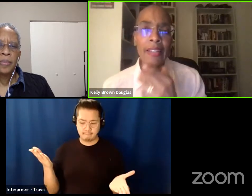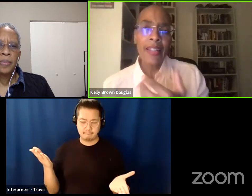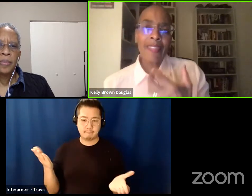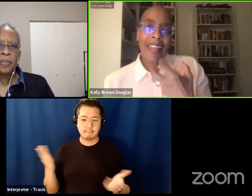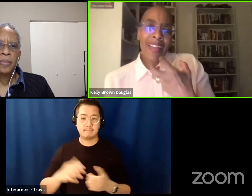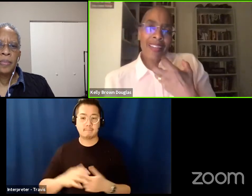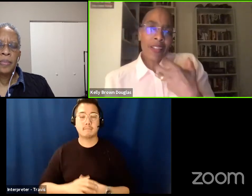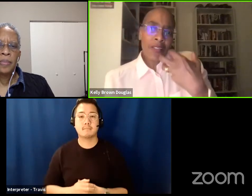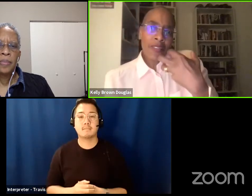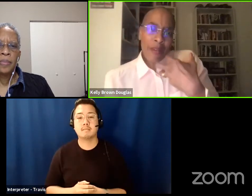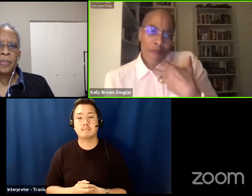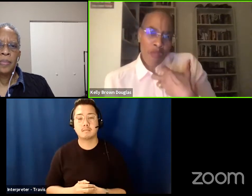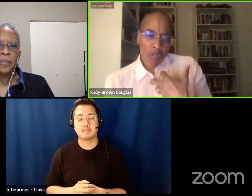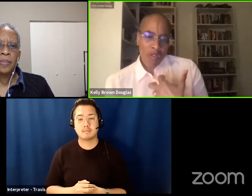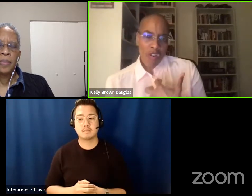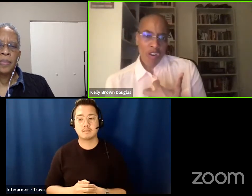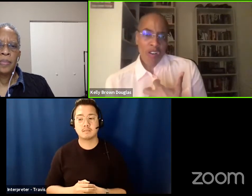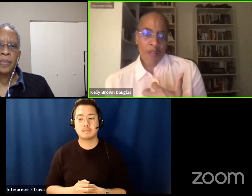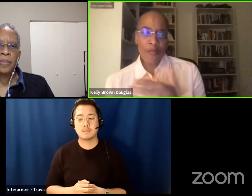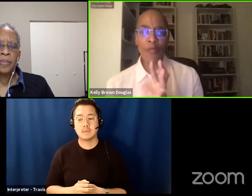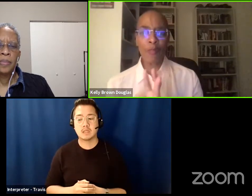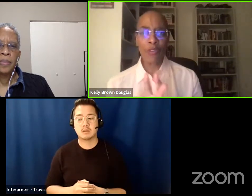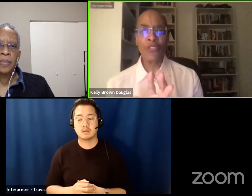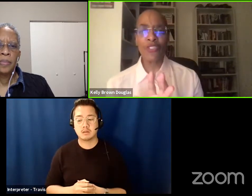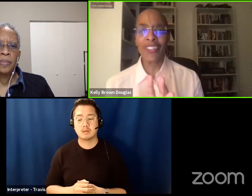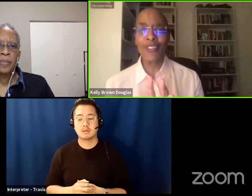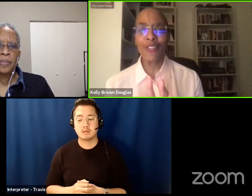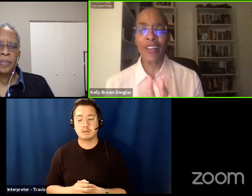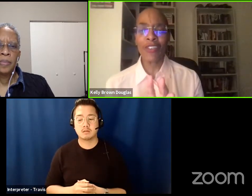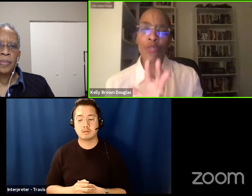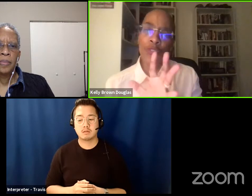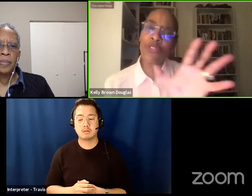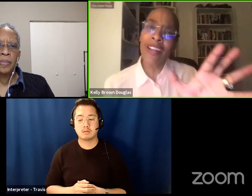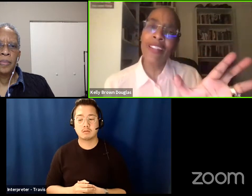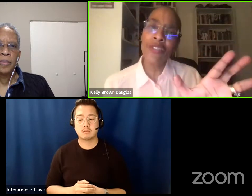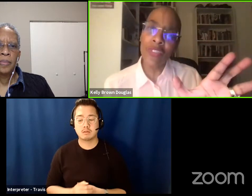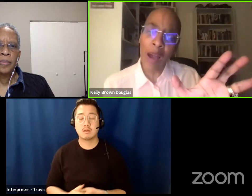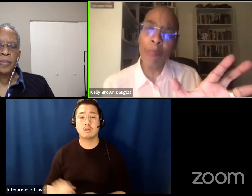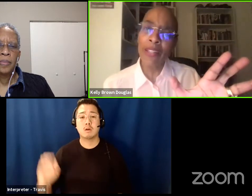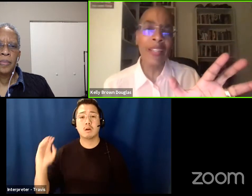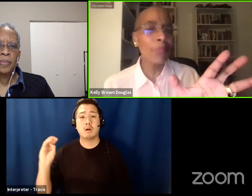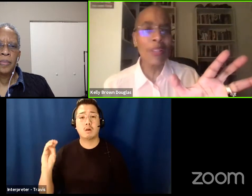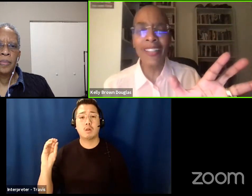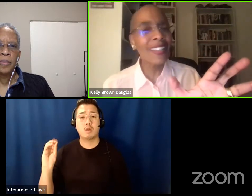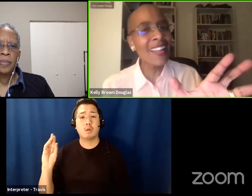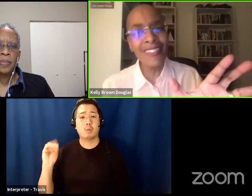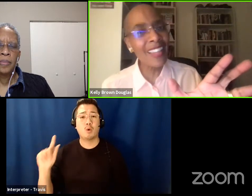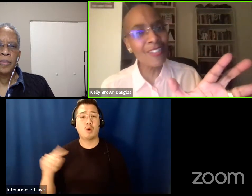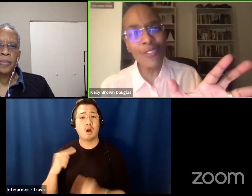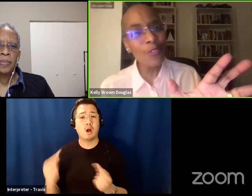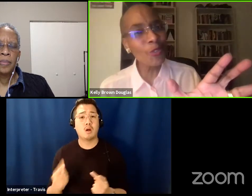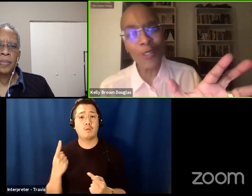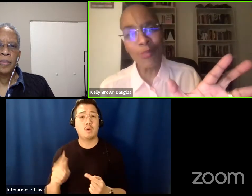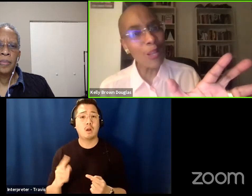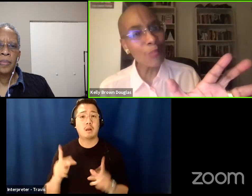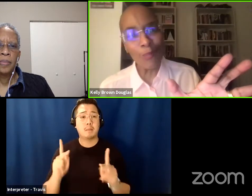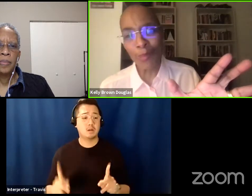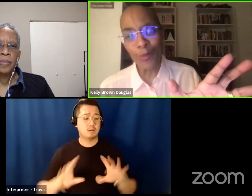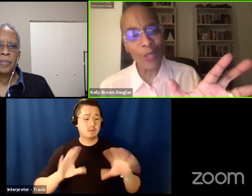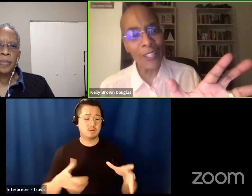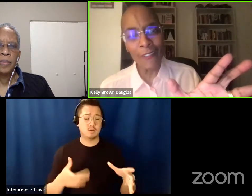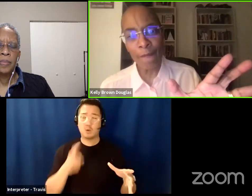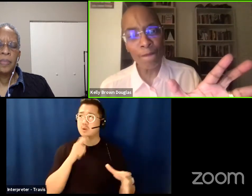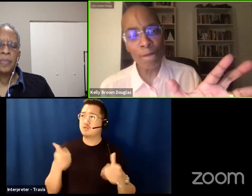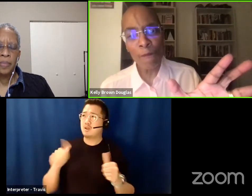And that moral harm for the person is who is trying to stop it, and that's the story of Black